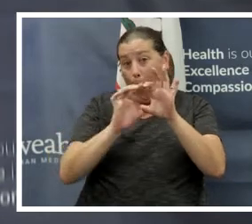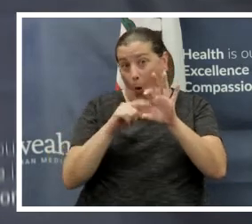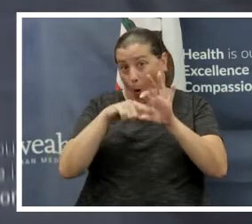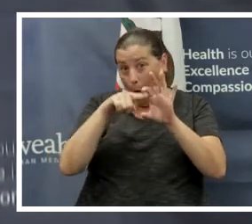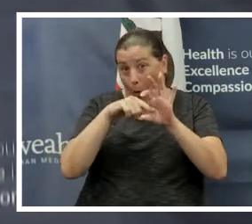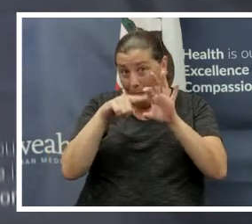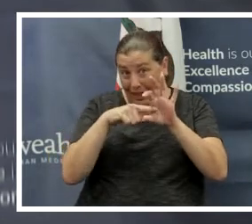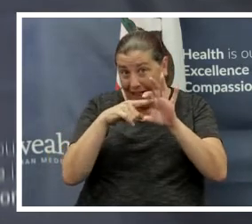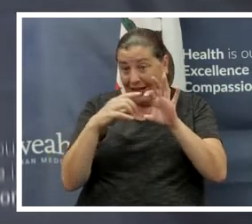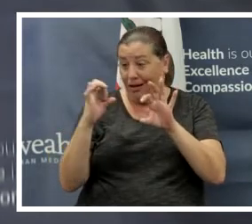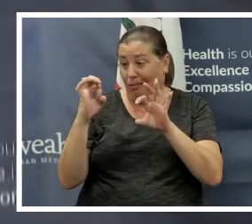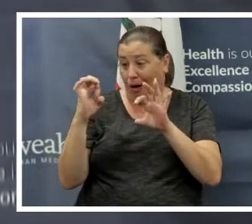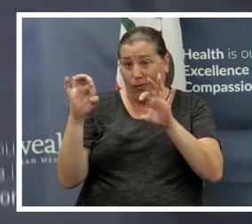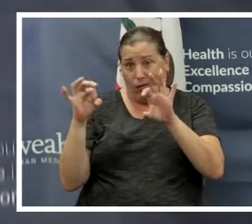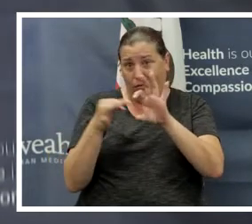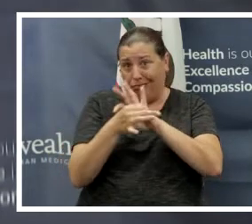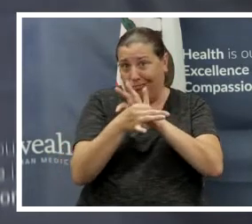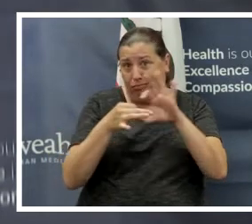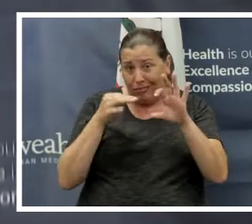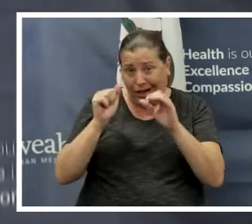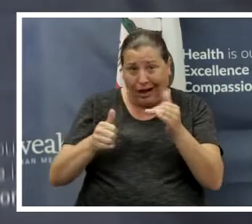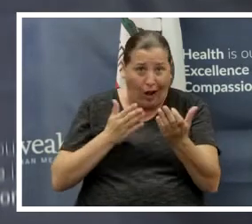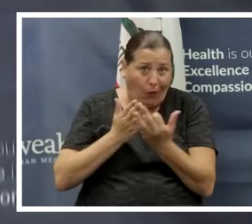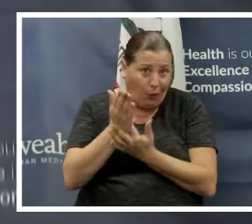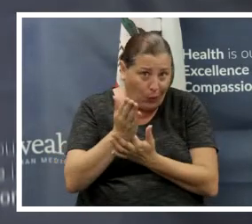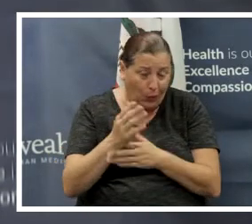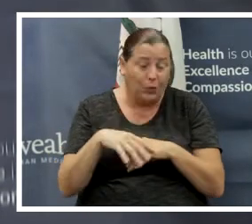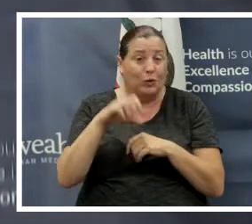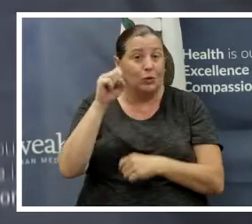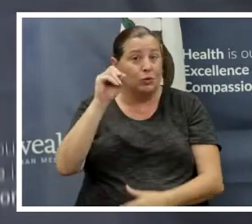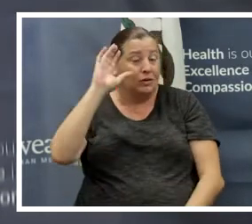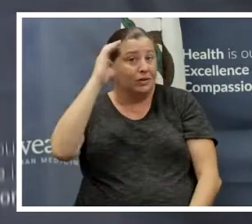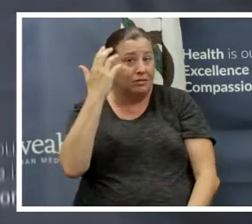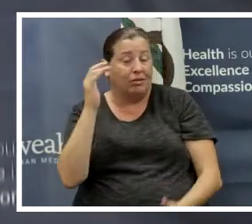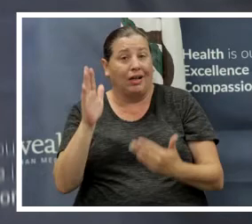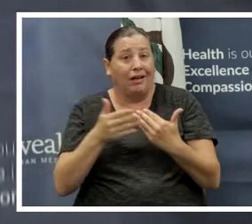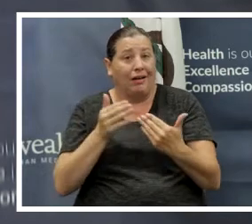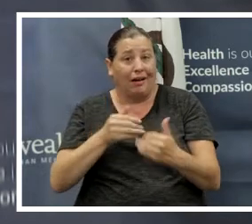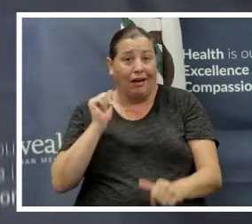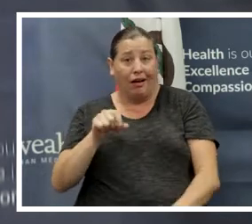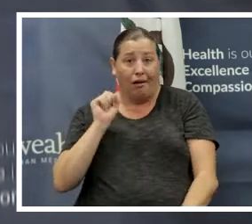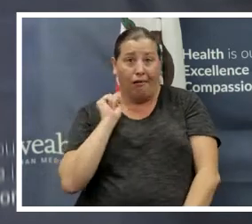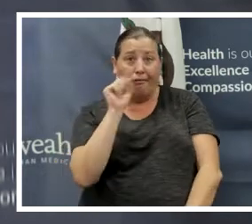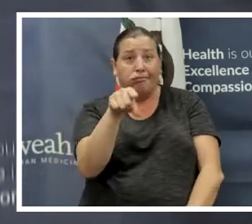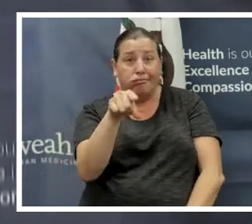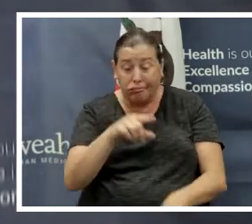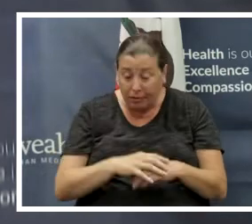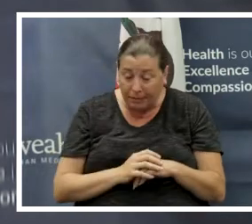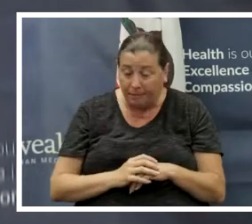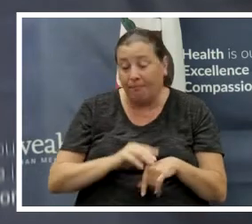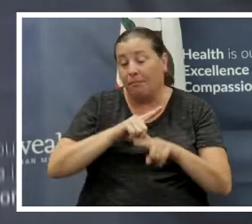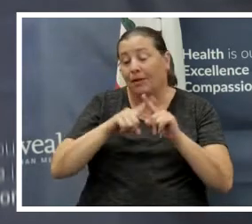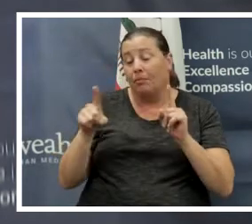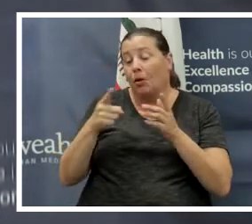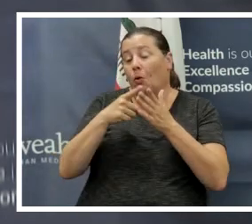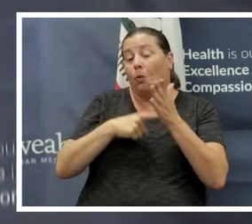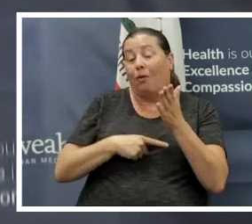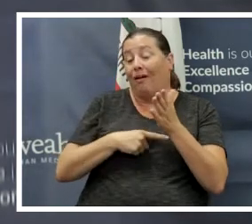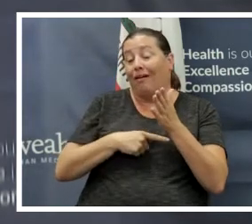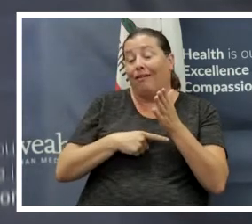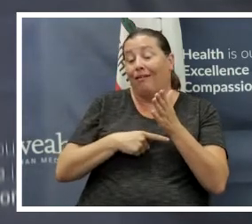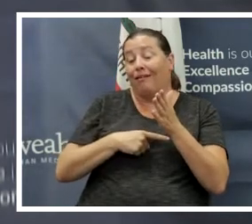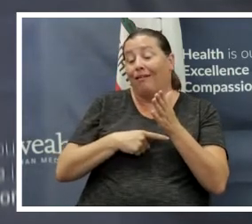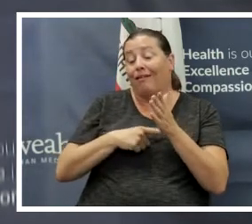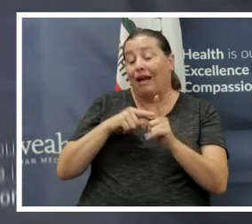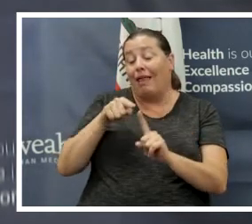of a opening in a chain link fence. So it would seem like you could throw the marble right through there. But what that ignores is that